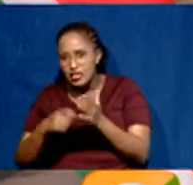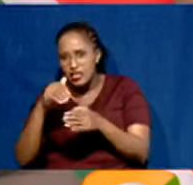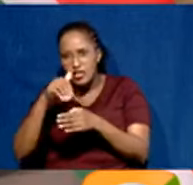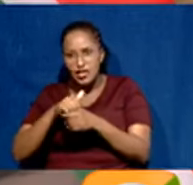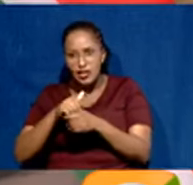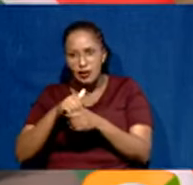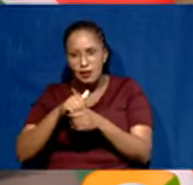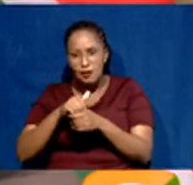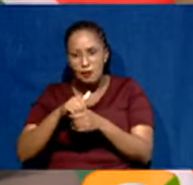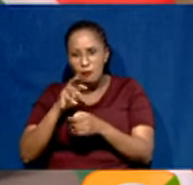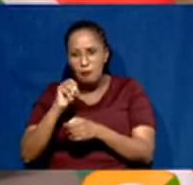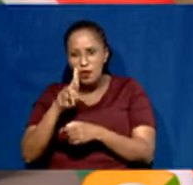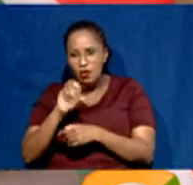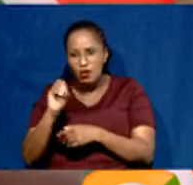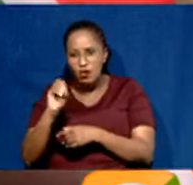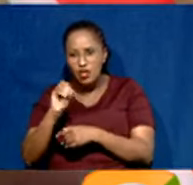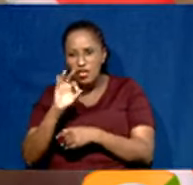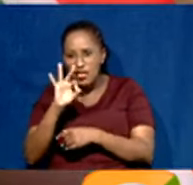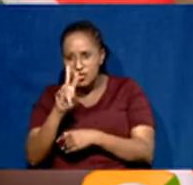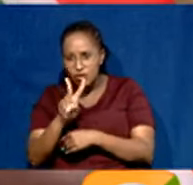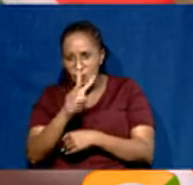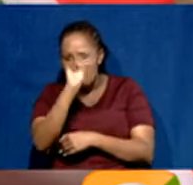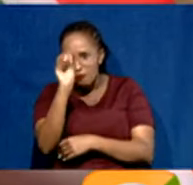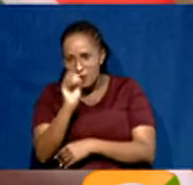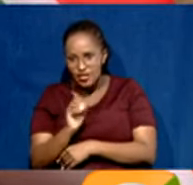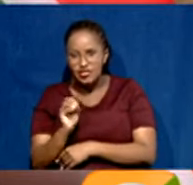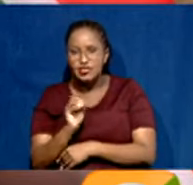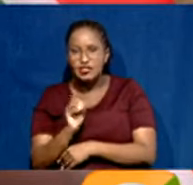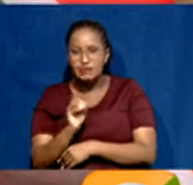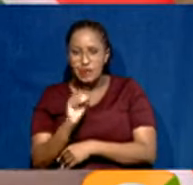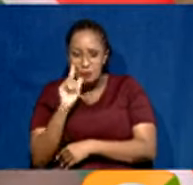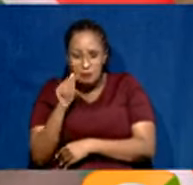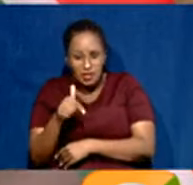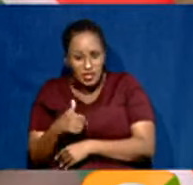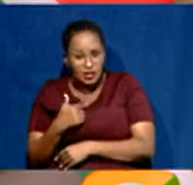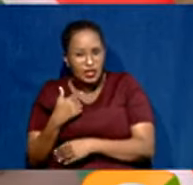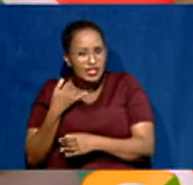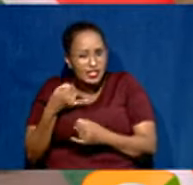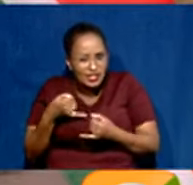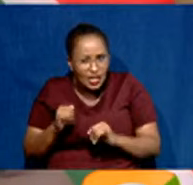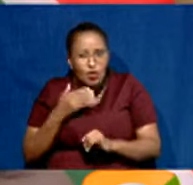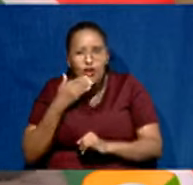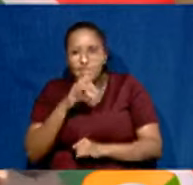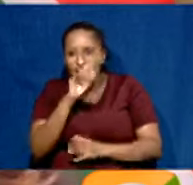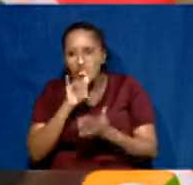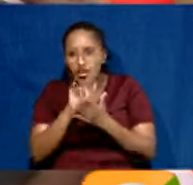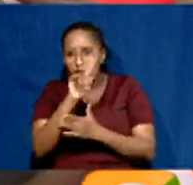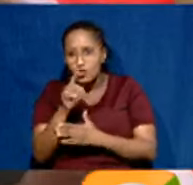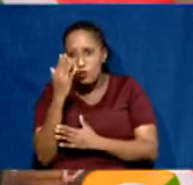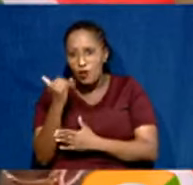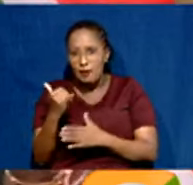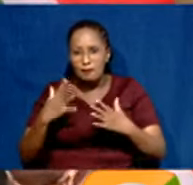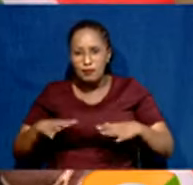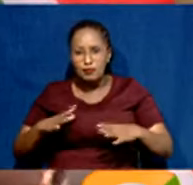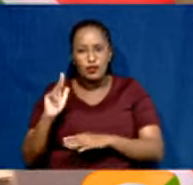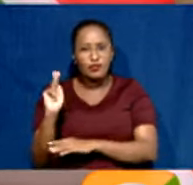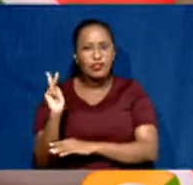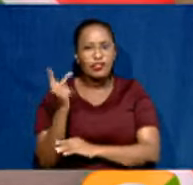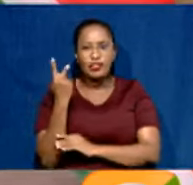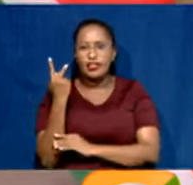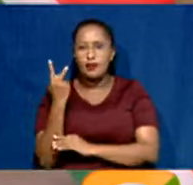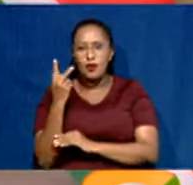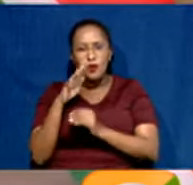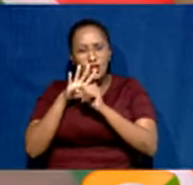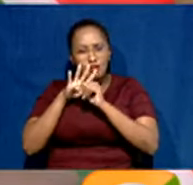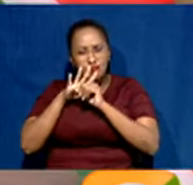Morocco is 32% of GDP. Mm-hmm. What am I trying to say? I'm trying to answer the question, because, you know, the people of Kenya are being